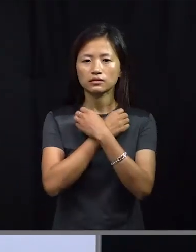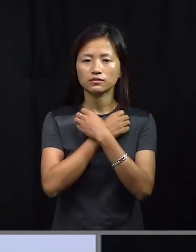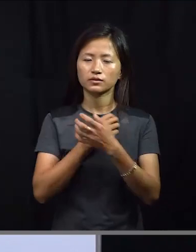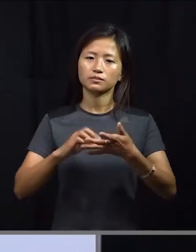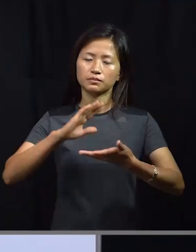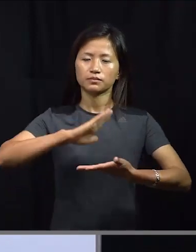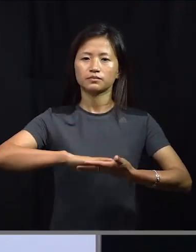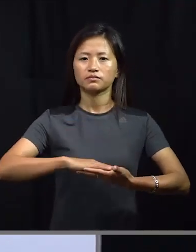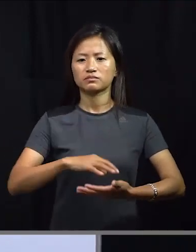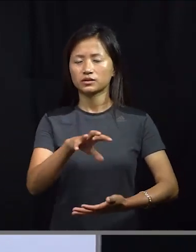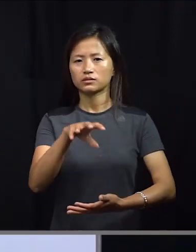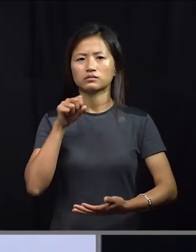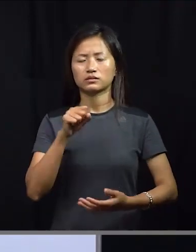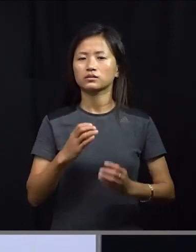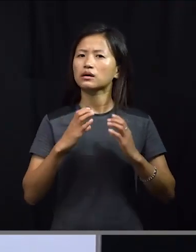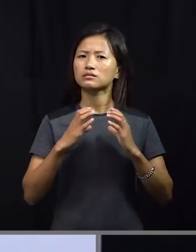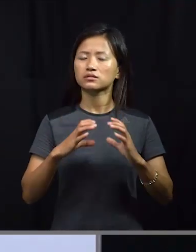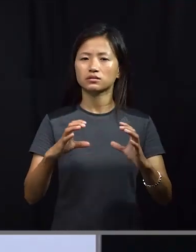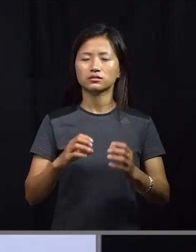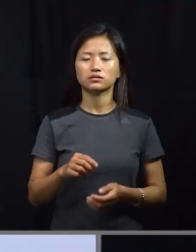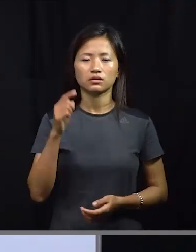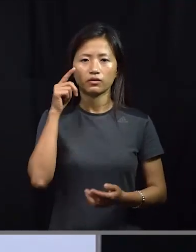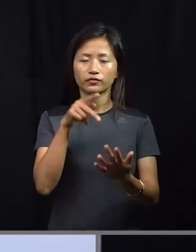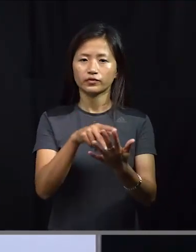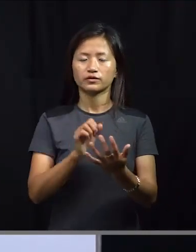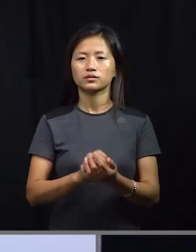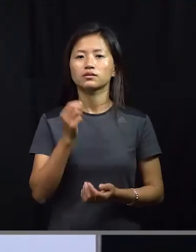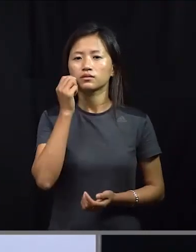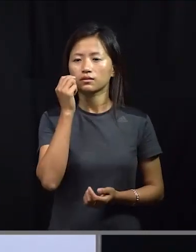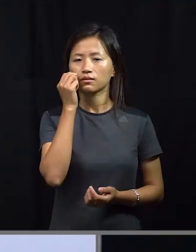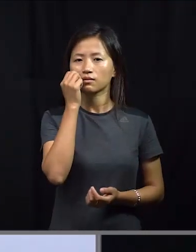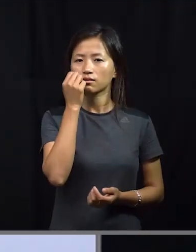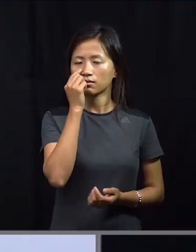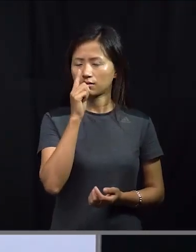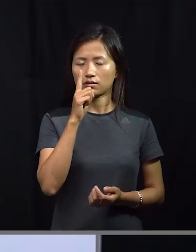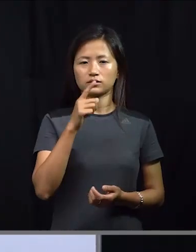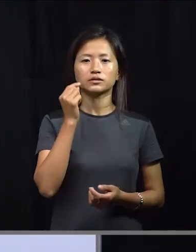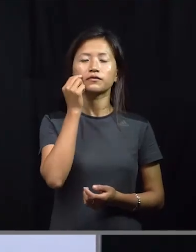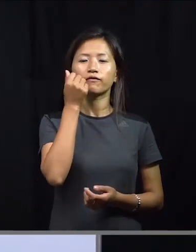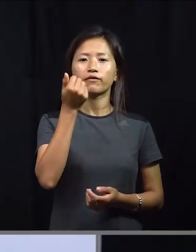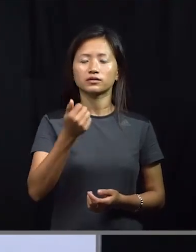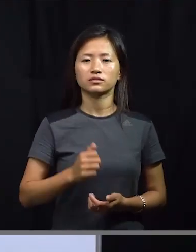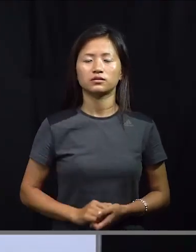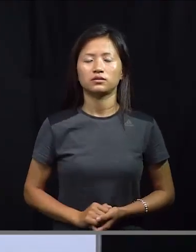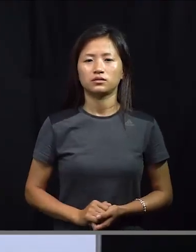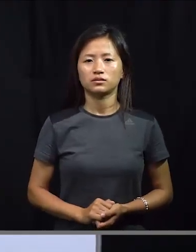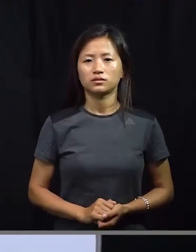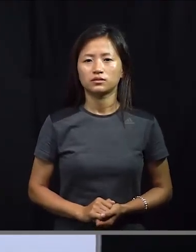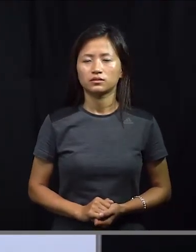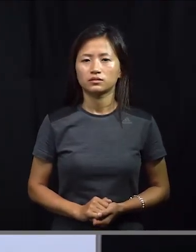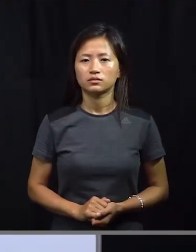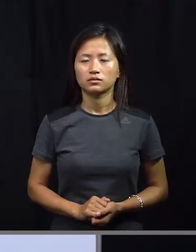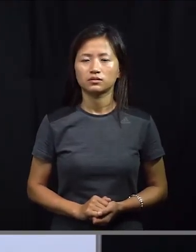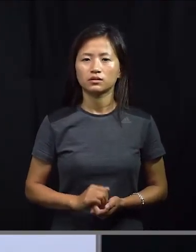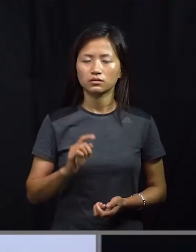but they do not get the consent of the girl's father. Okay, they do not get the consent of the girl's father. The next